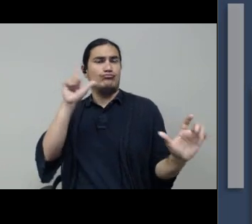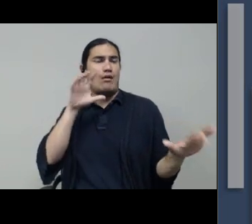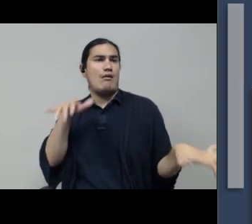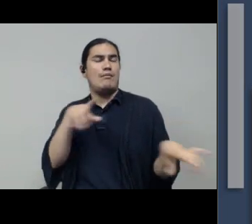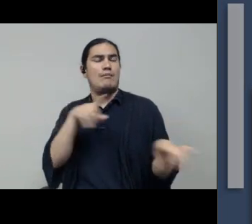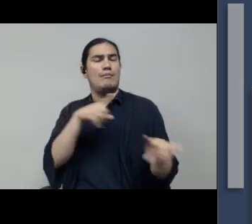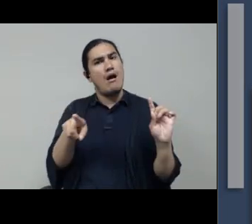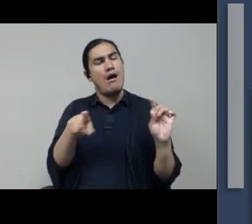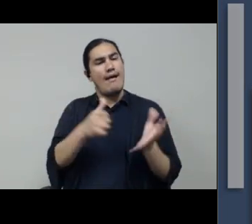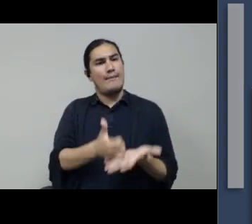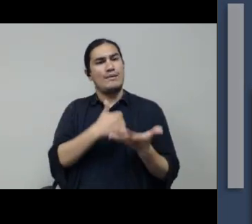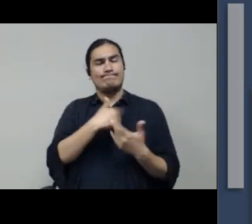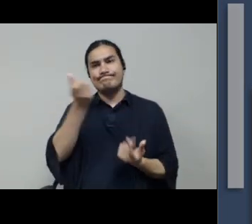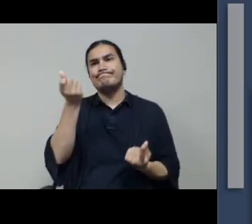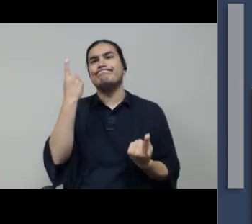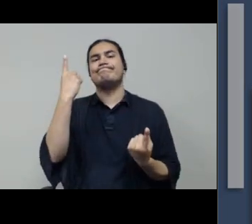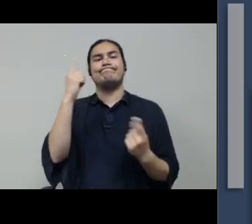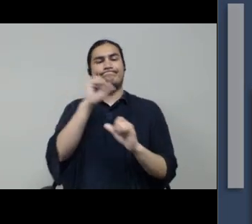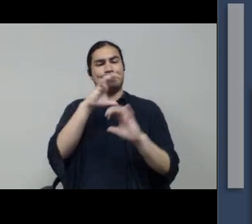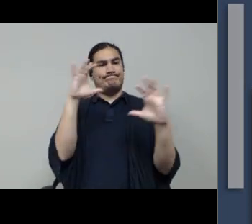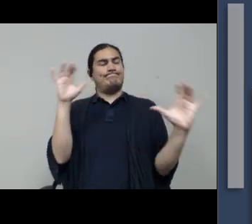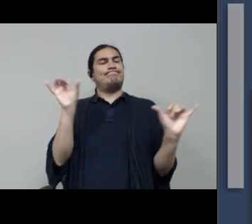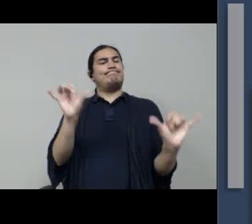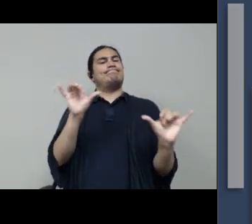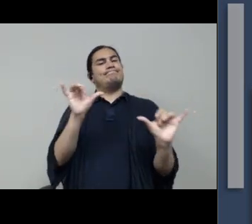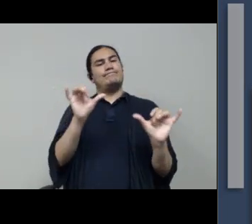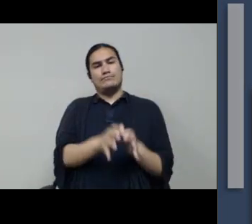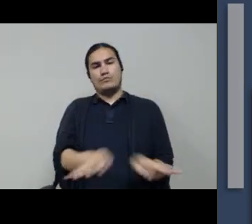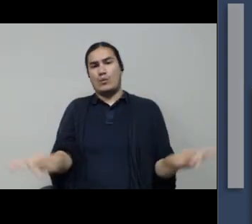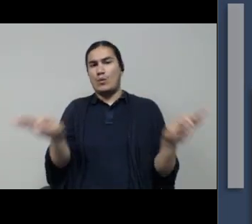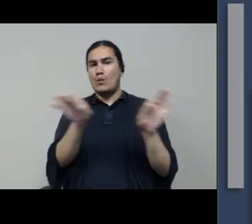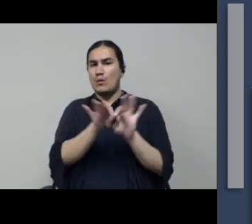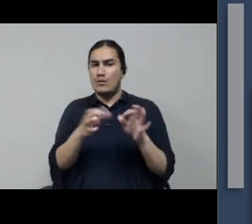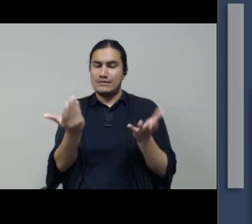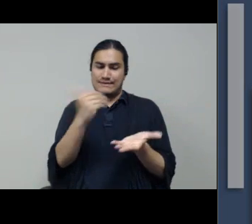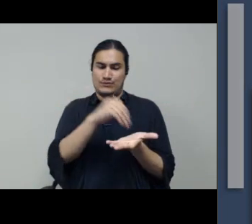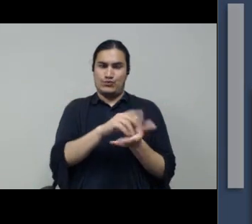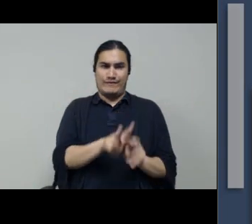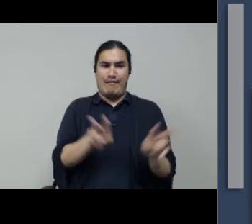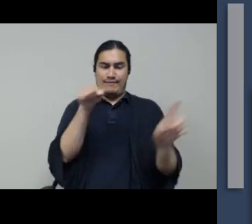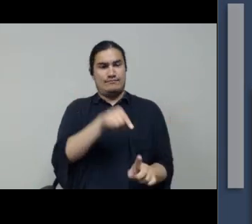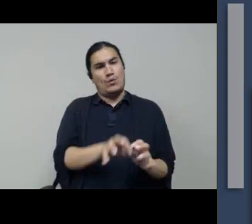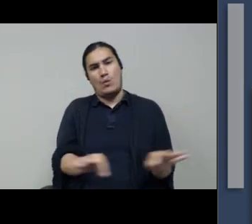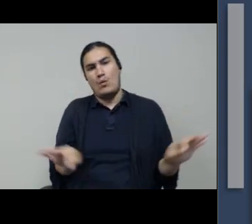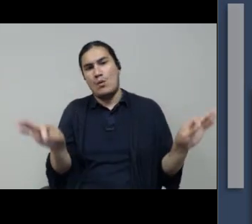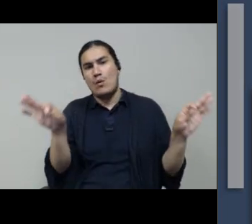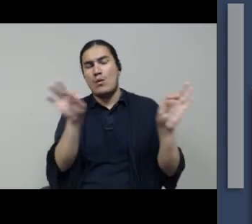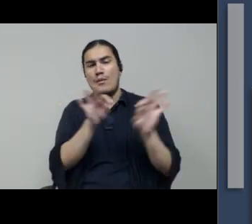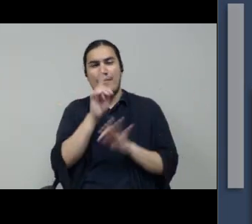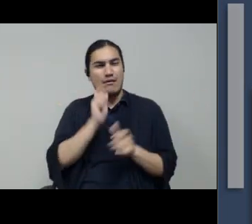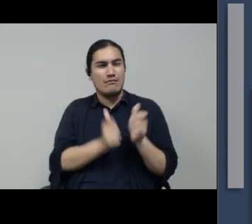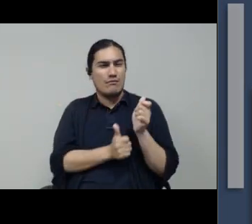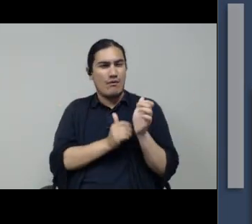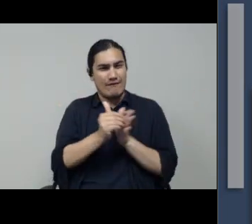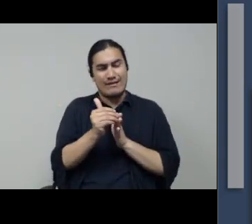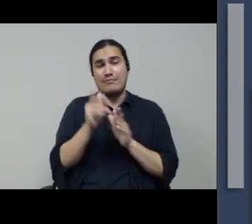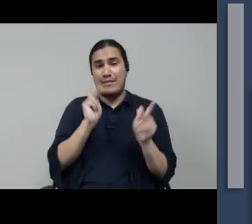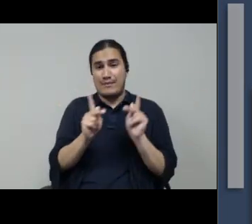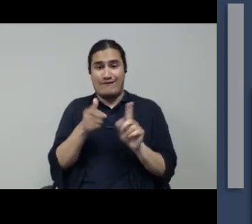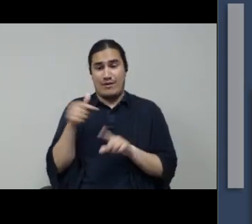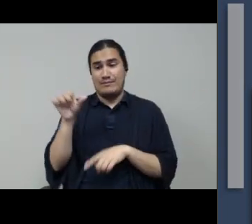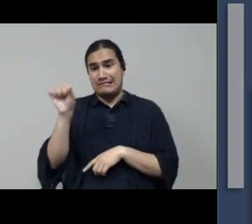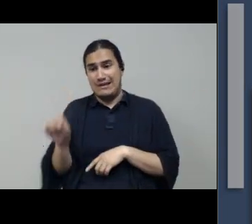light of the importance of the Central Valley, that a lot of times folks in Southern California and even Northern